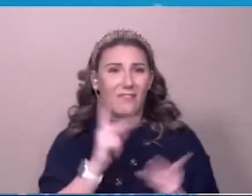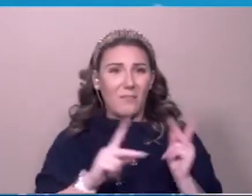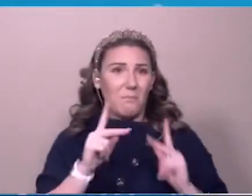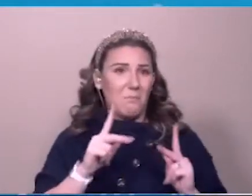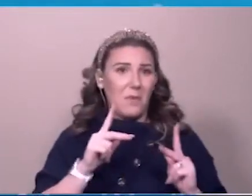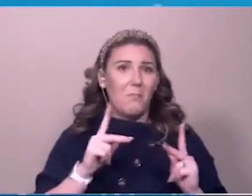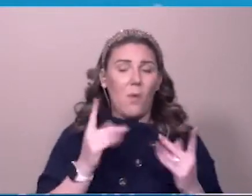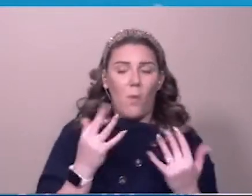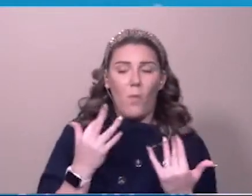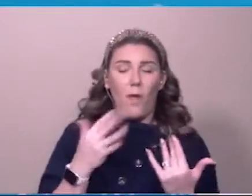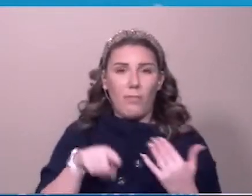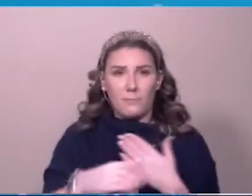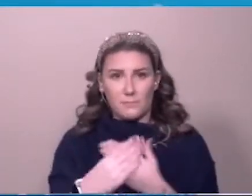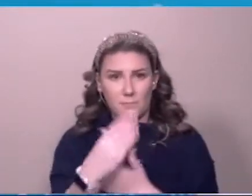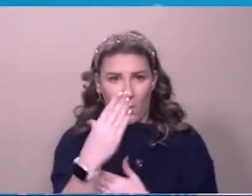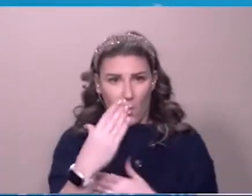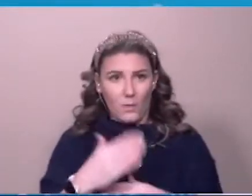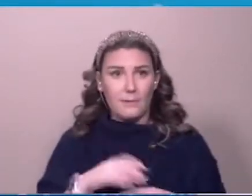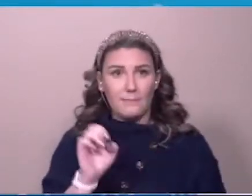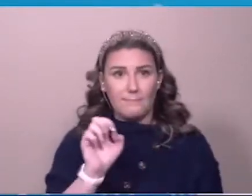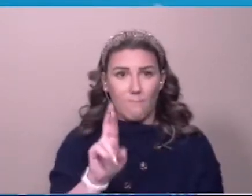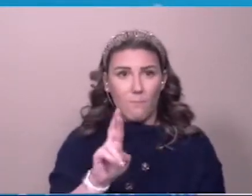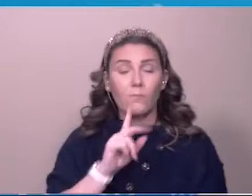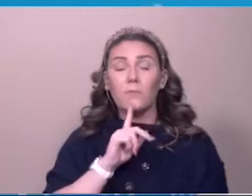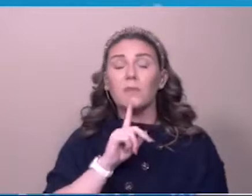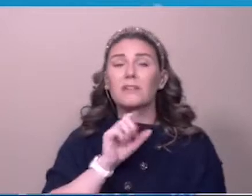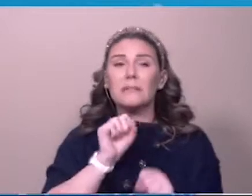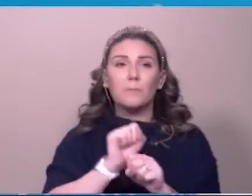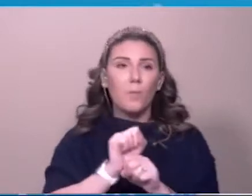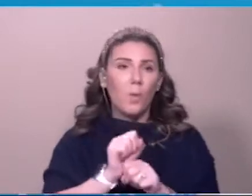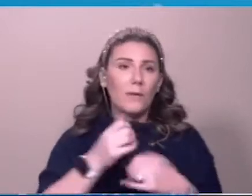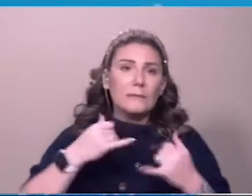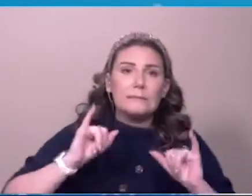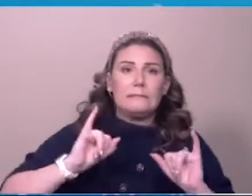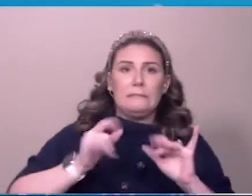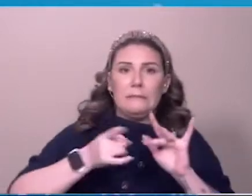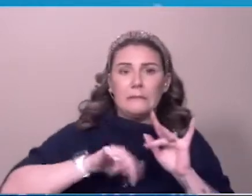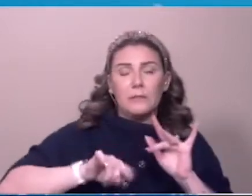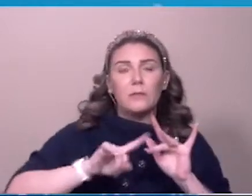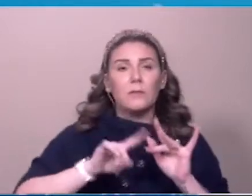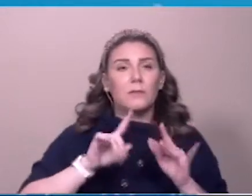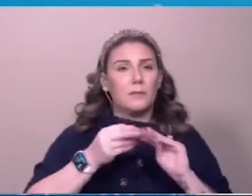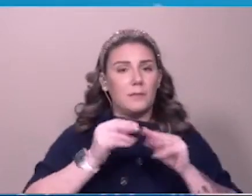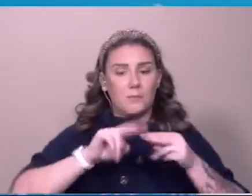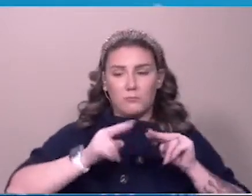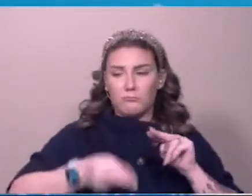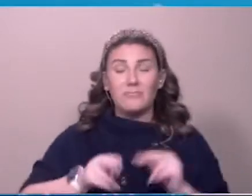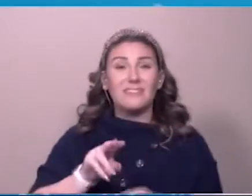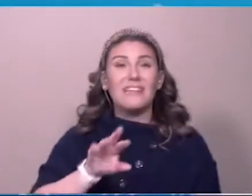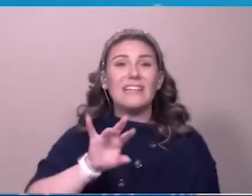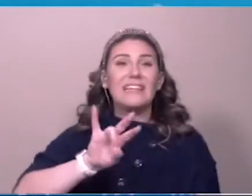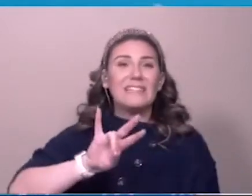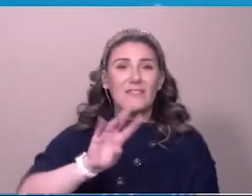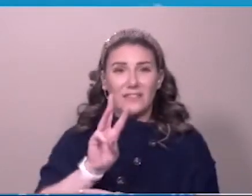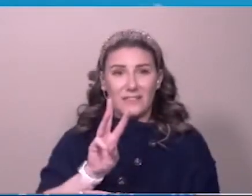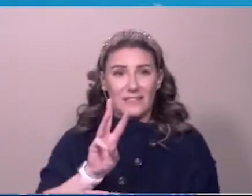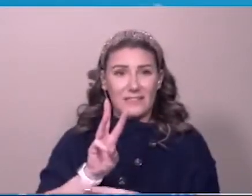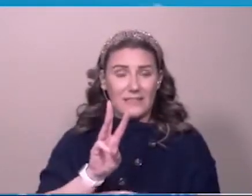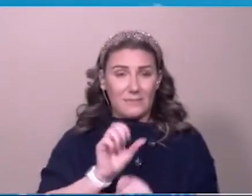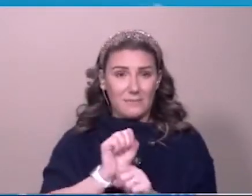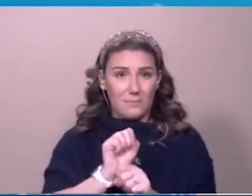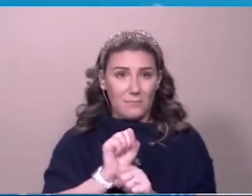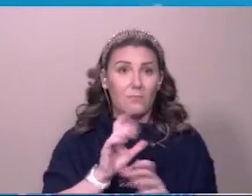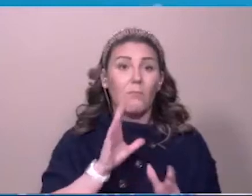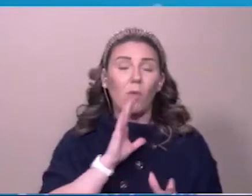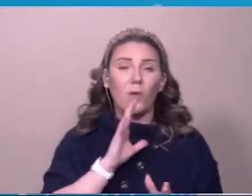morning. Still having employees out, but that number is trending down as well. We have 76 employees out, and 67 of those are